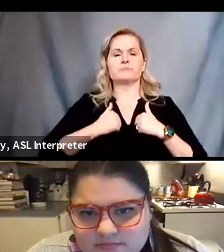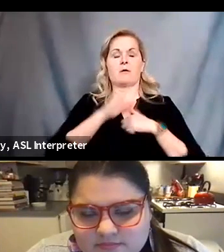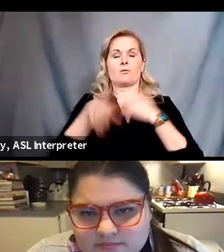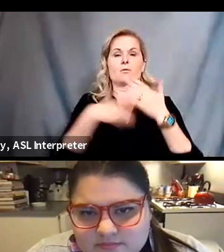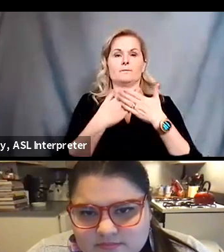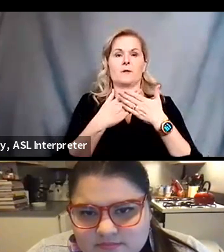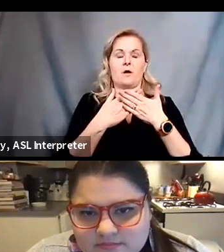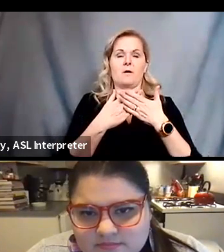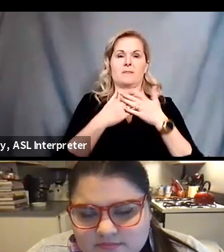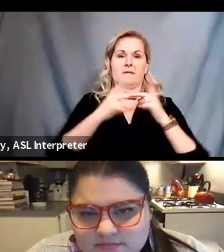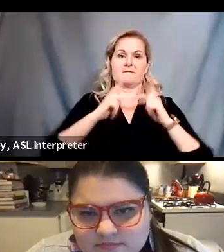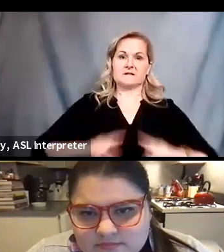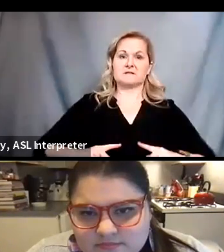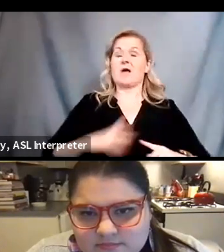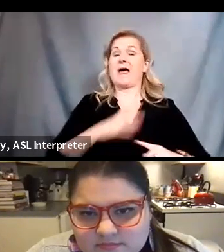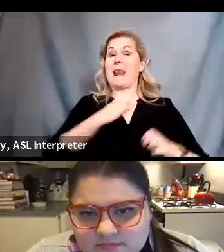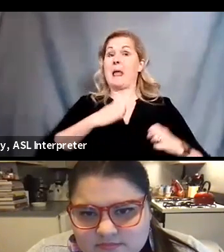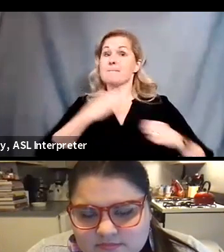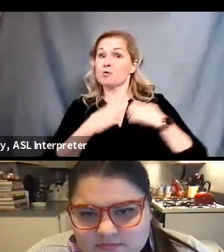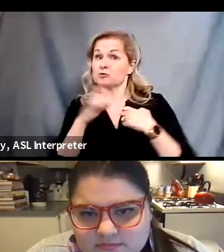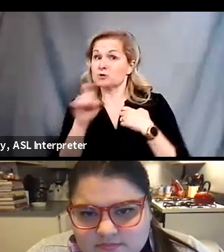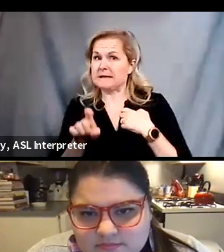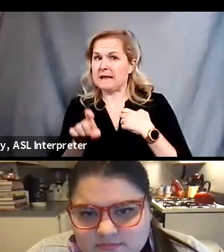and emotional needs, you were given